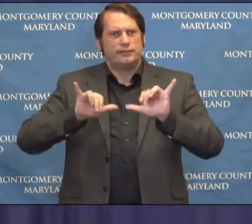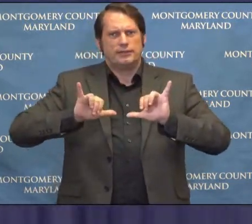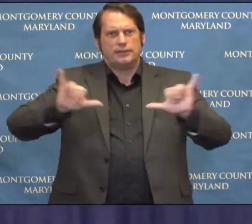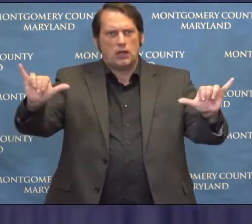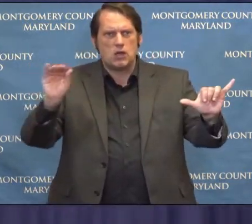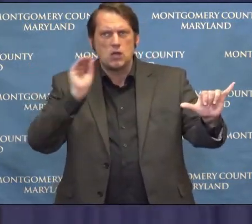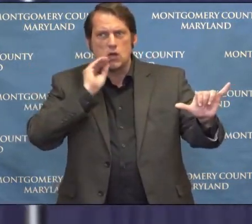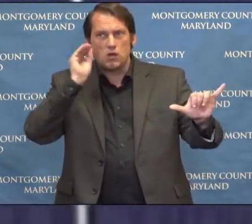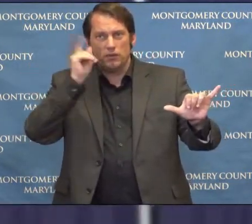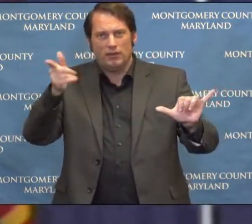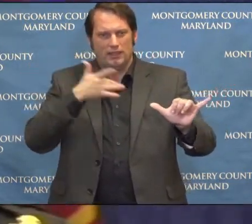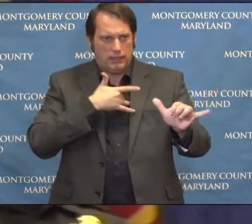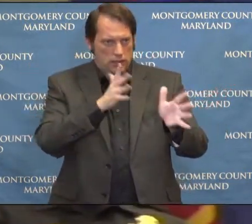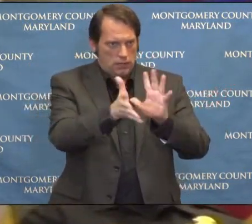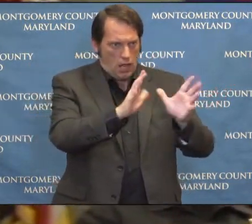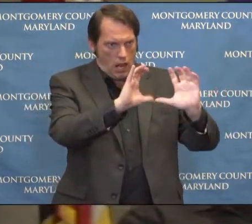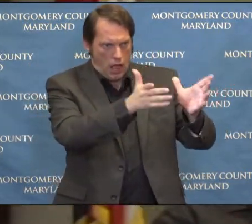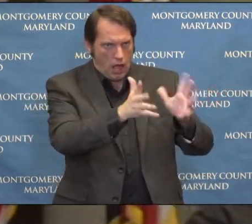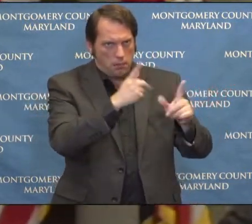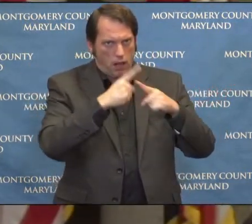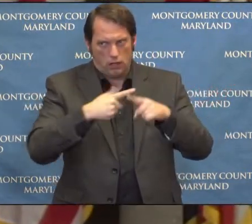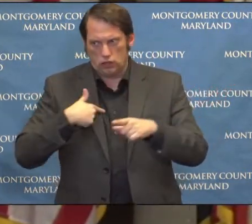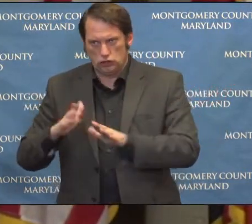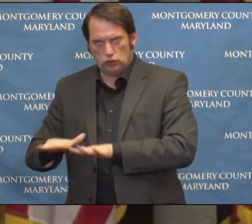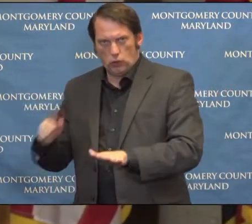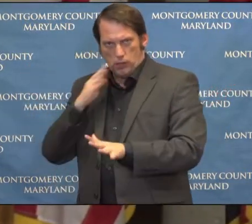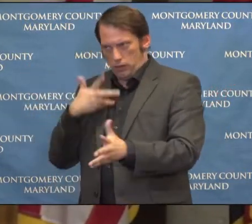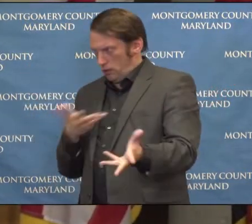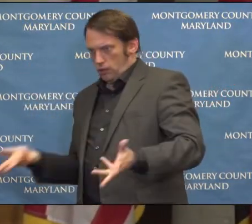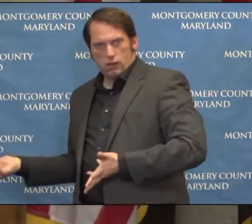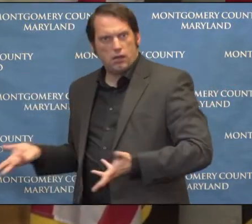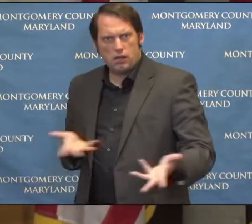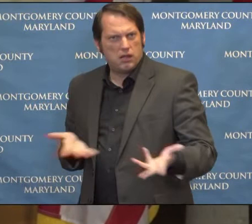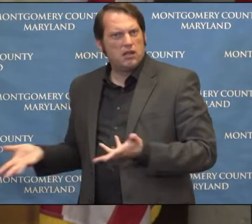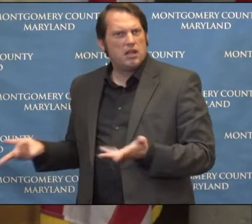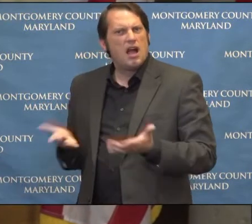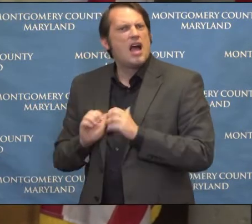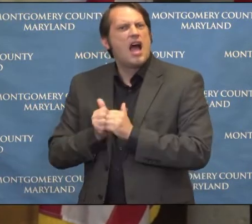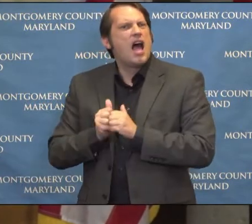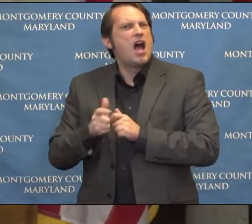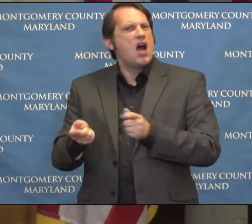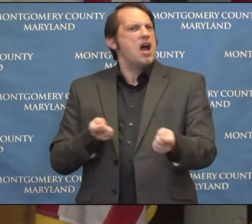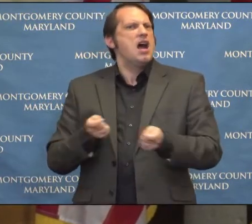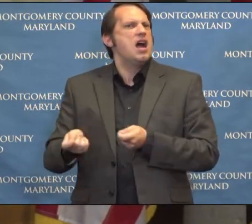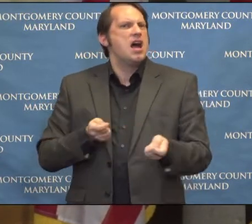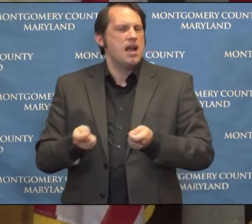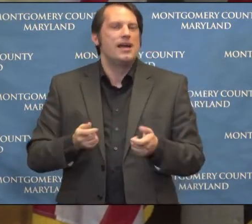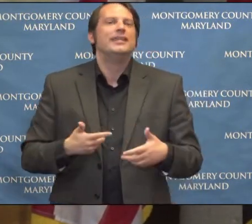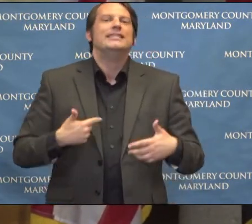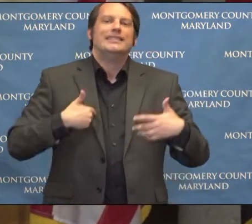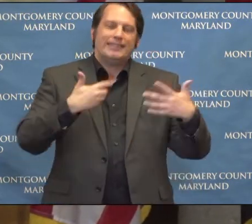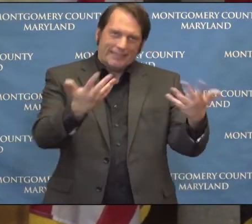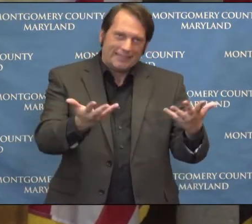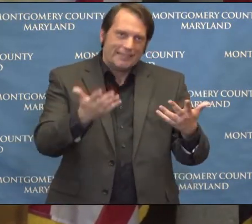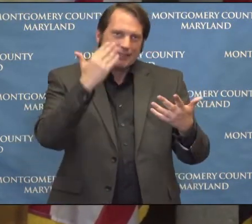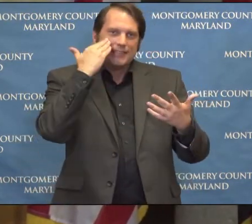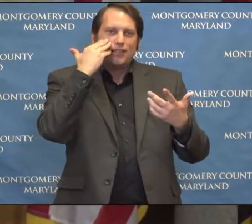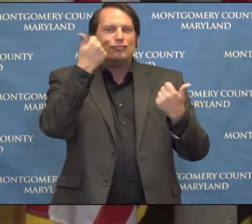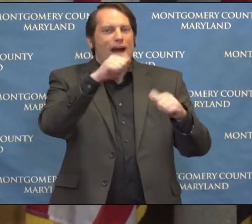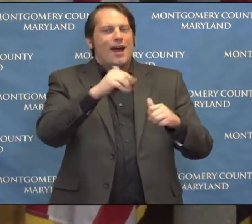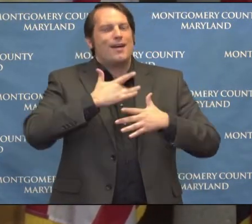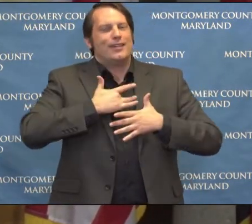be very sensitive to everyone, to our parents, our families, our employees. And I would really